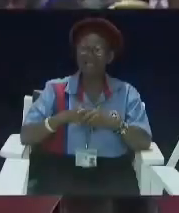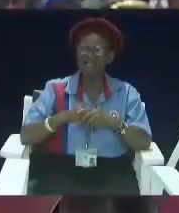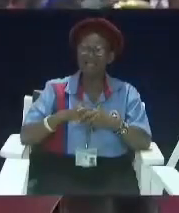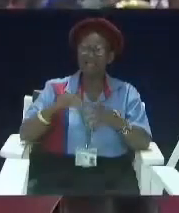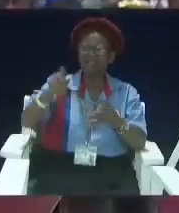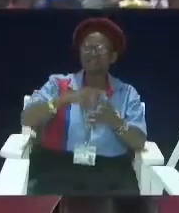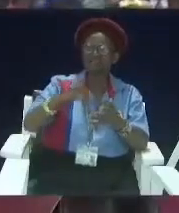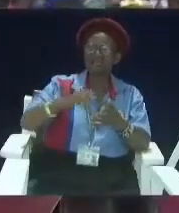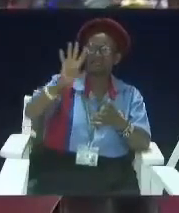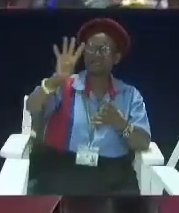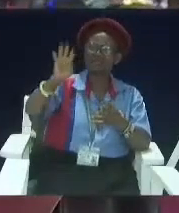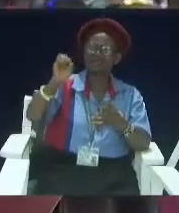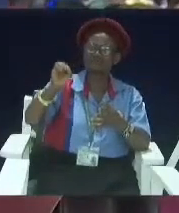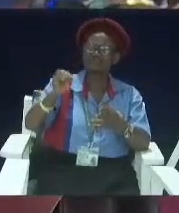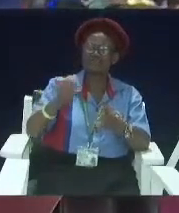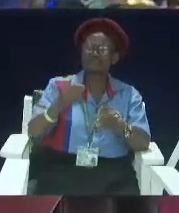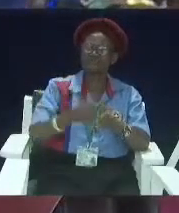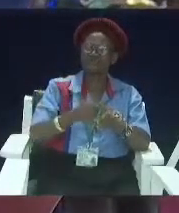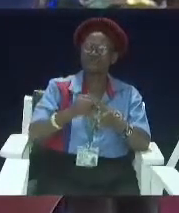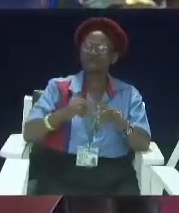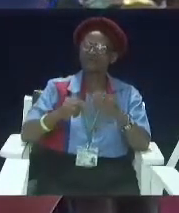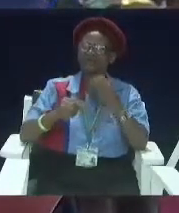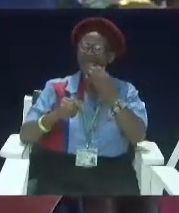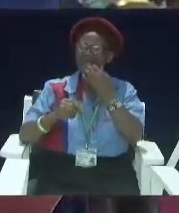Psalm 40 from verse 1 to 3.